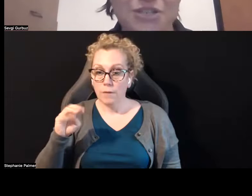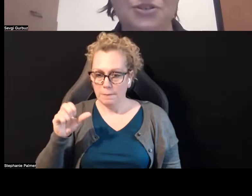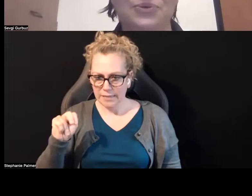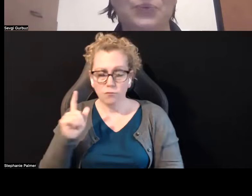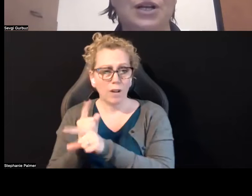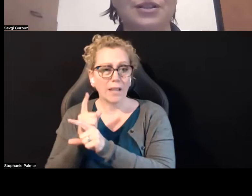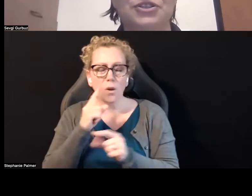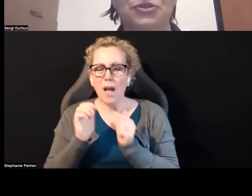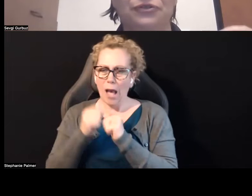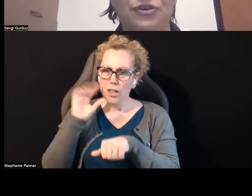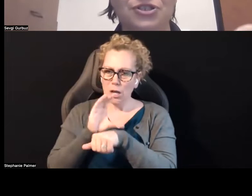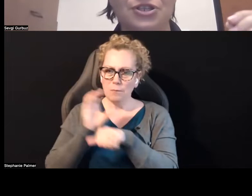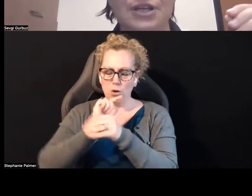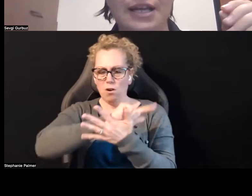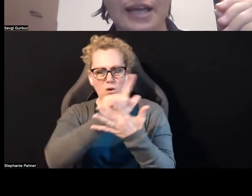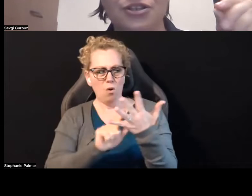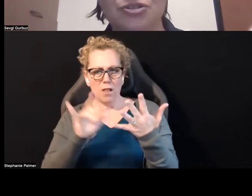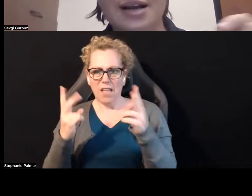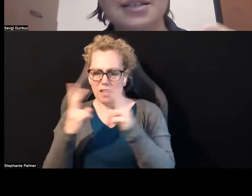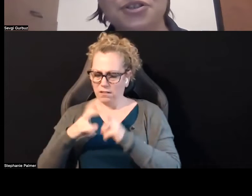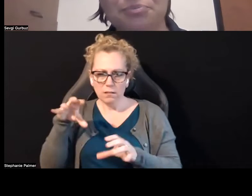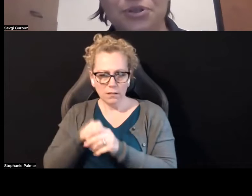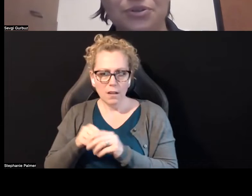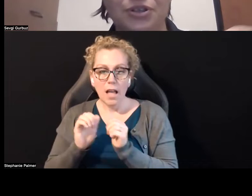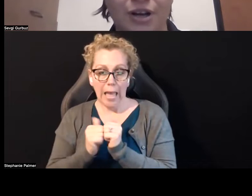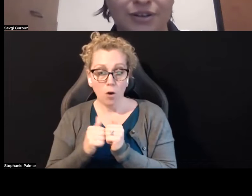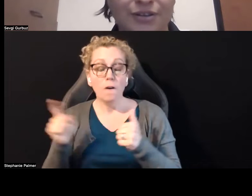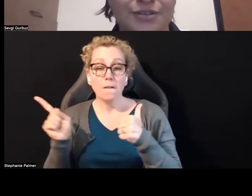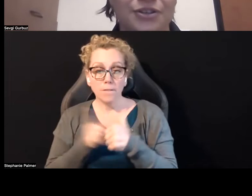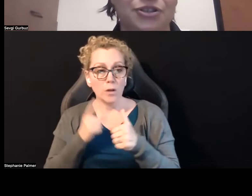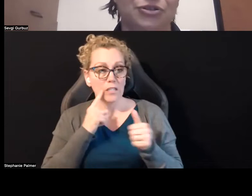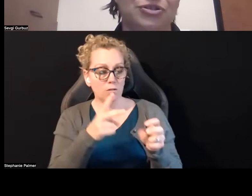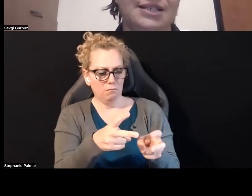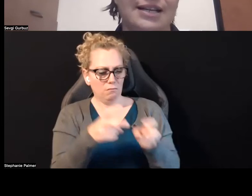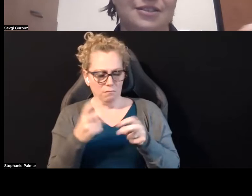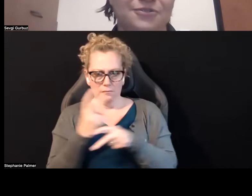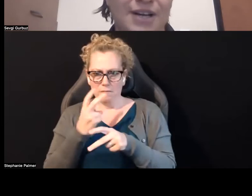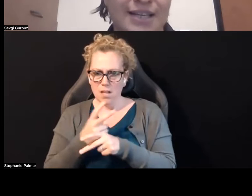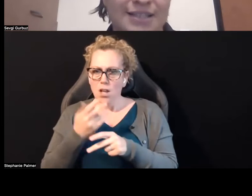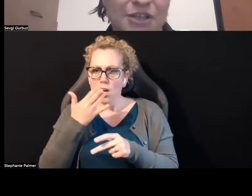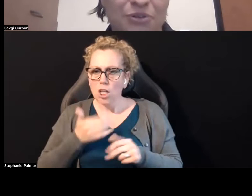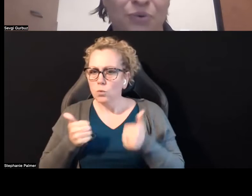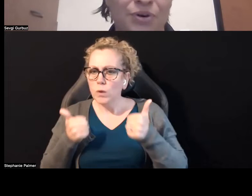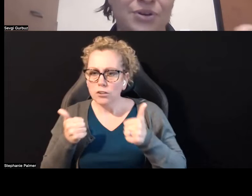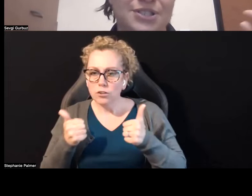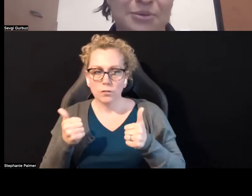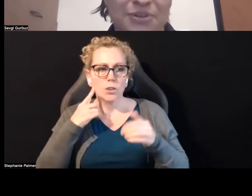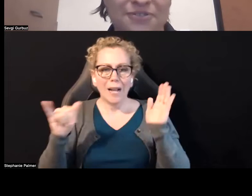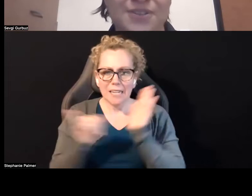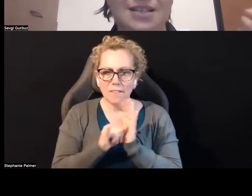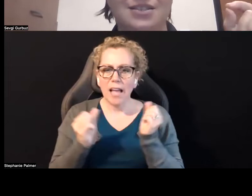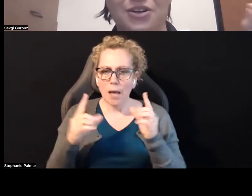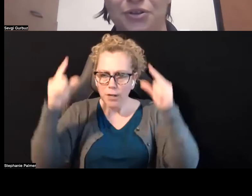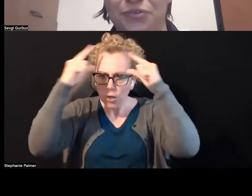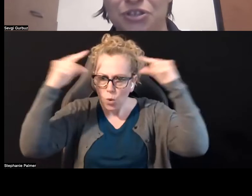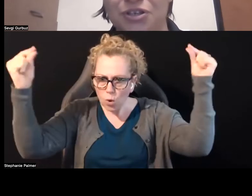take that information? Well, you'll first extract and compute the color You'll try to identify the number of horns, the number